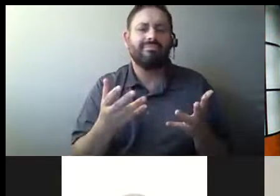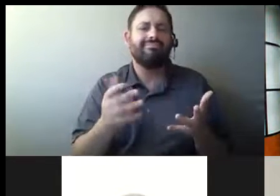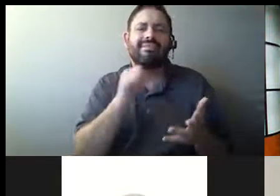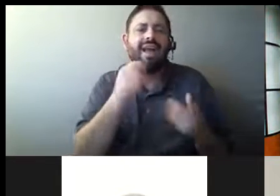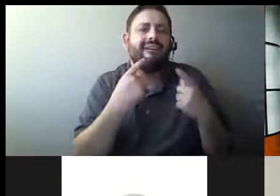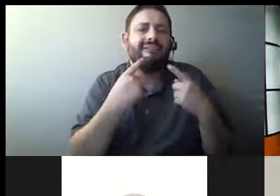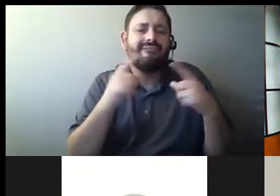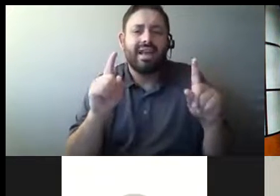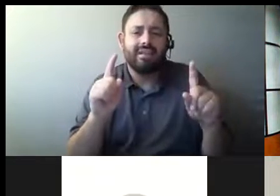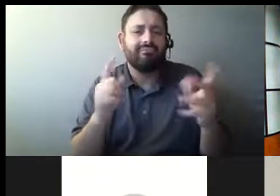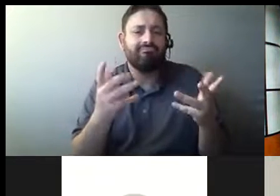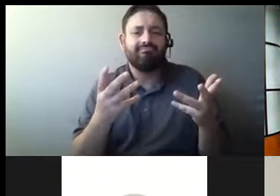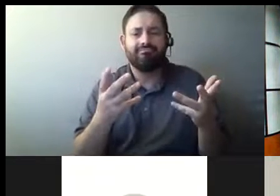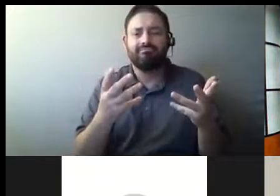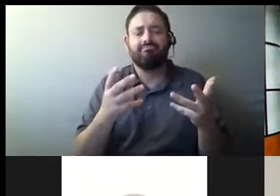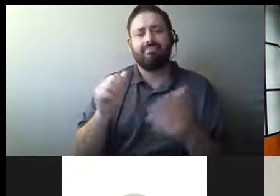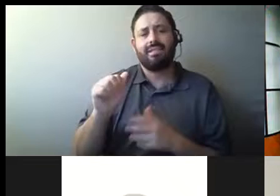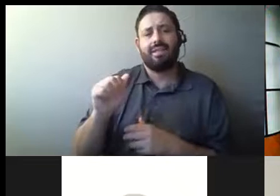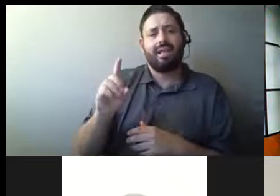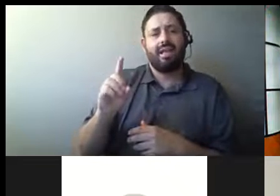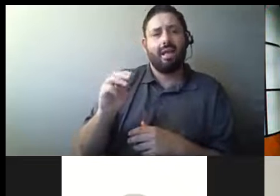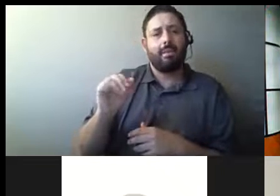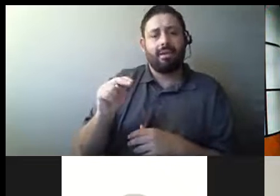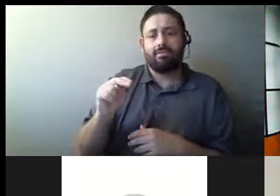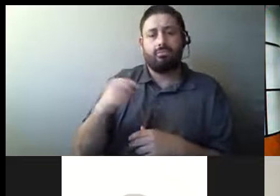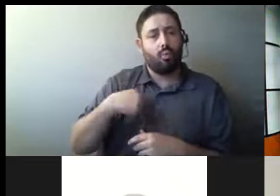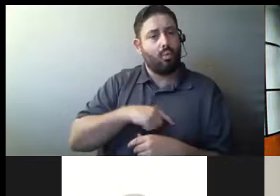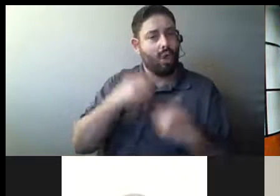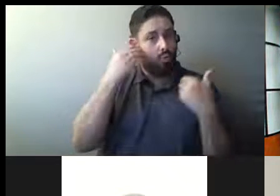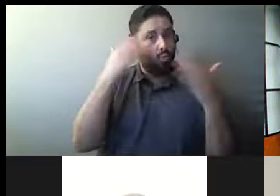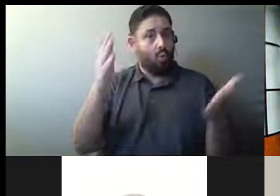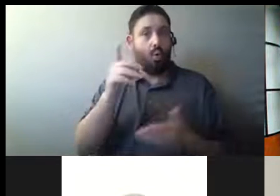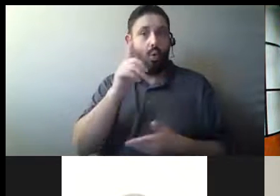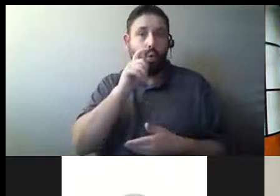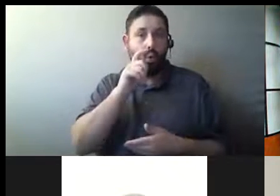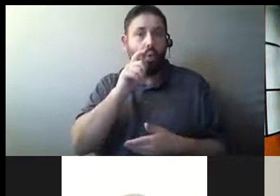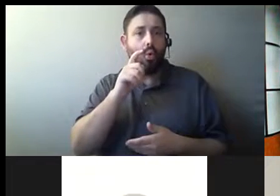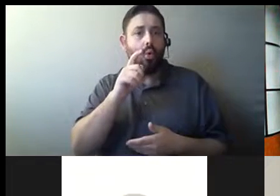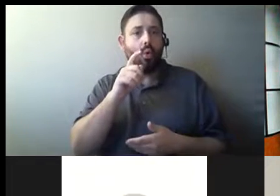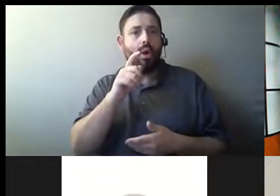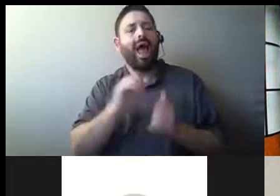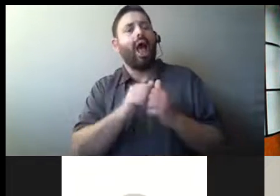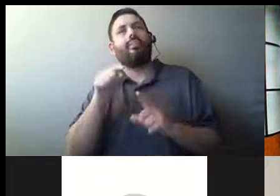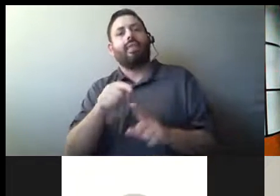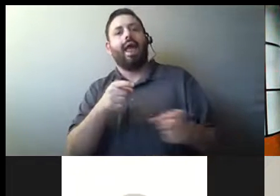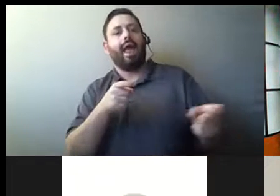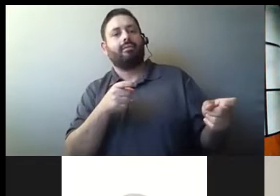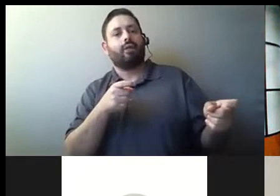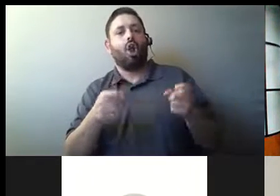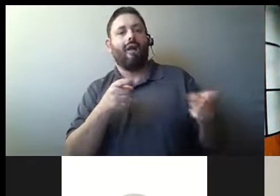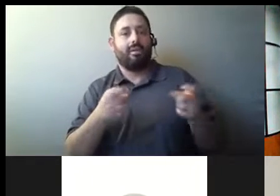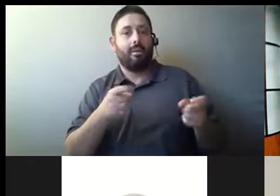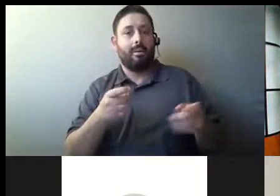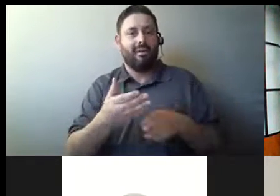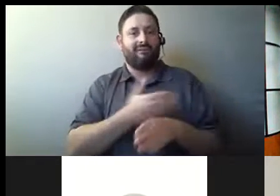ineffective administrators. We don't get to know the person who how they govern before we